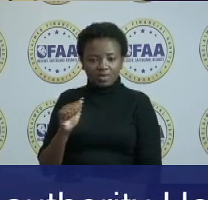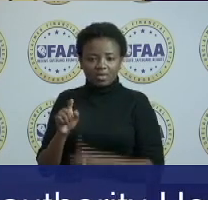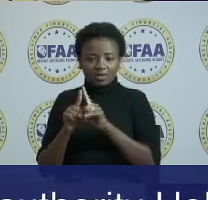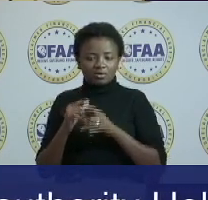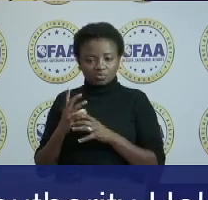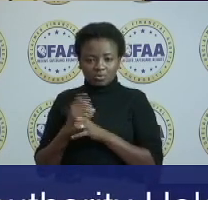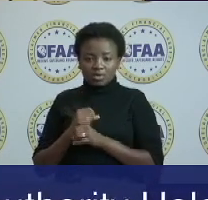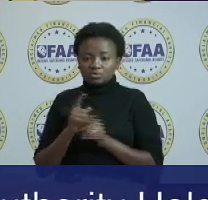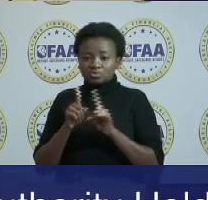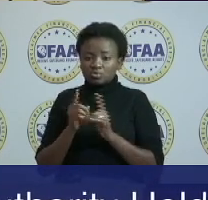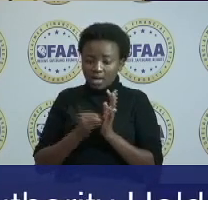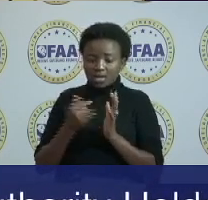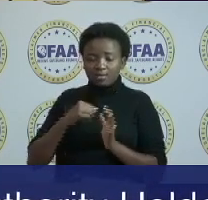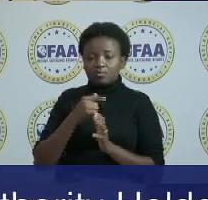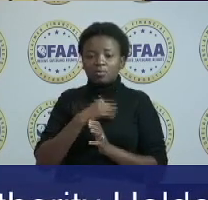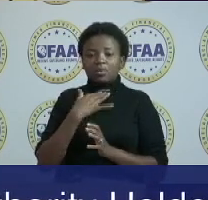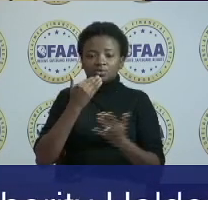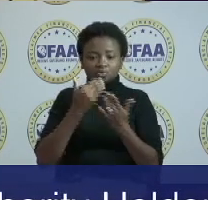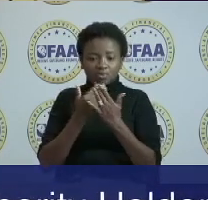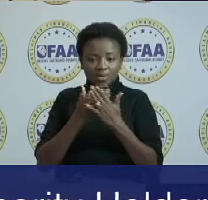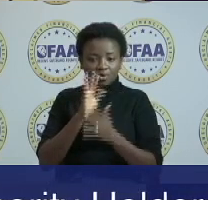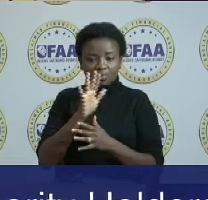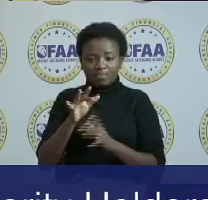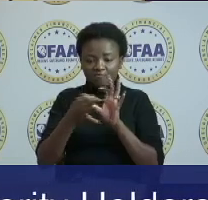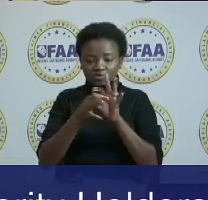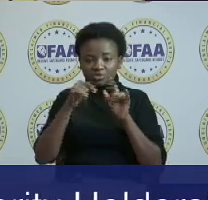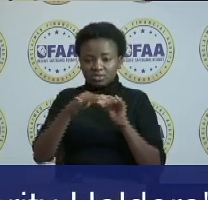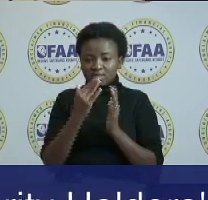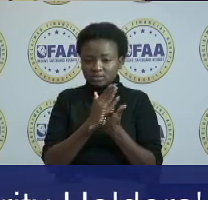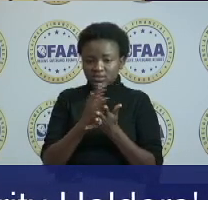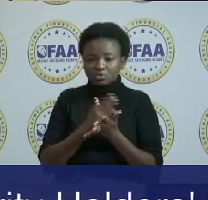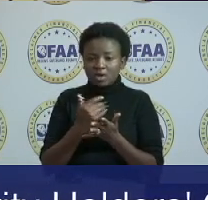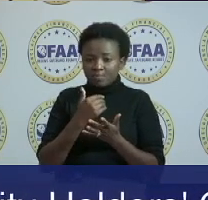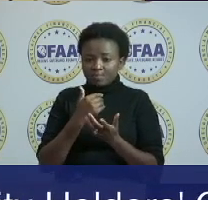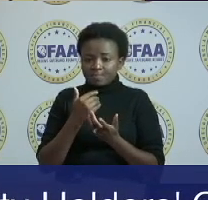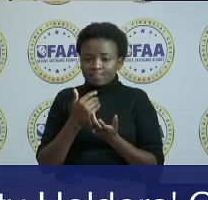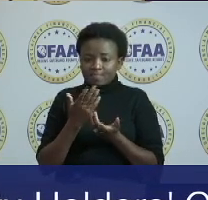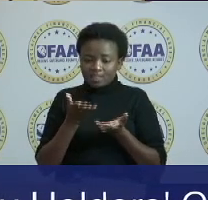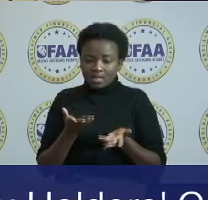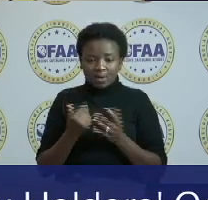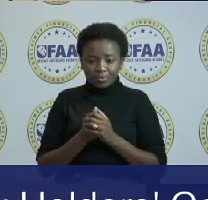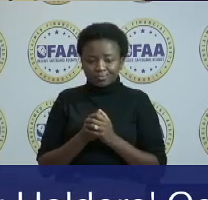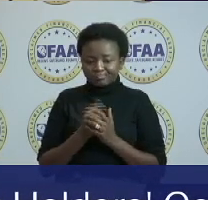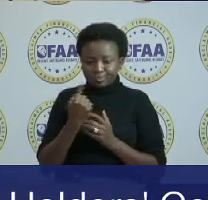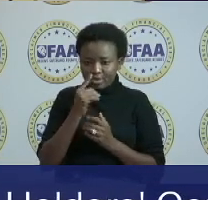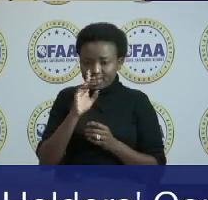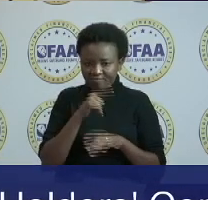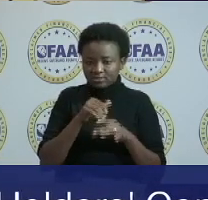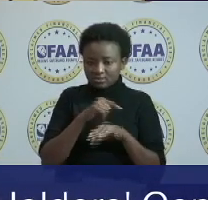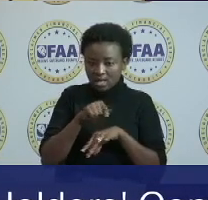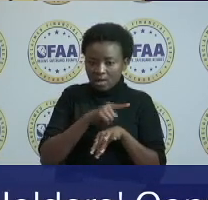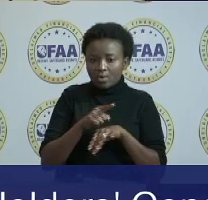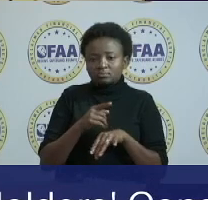like to thank you for joining us for this session. There's still a lot to unpack. We are still within just the first hour, and I'd like